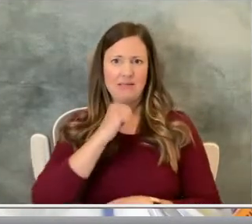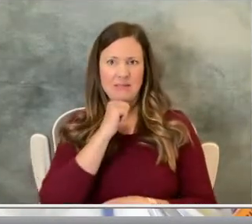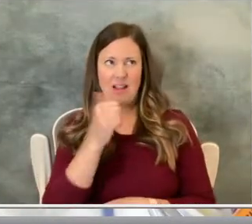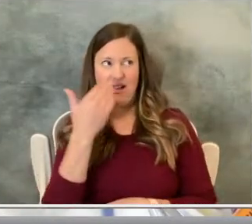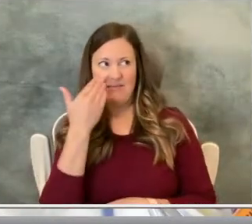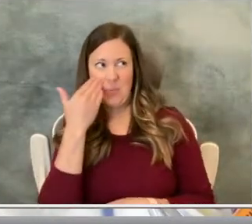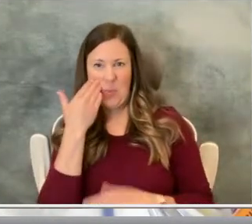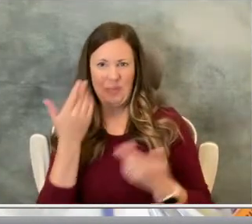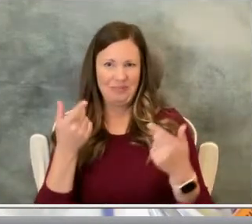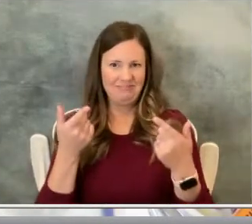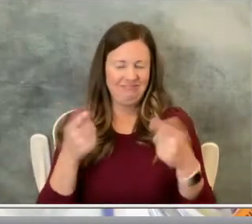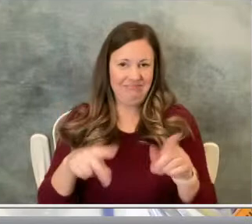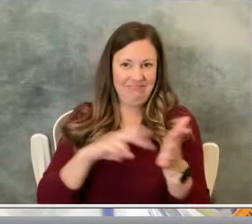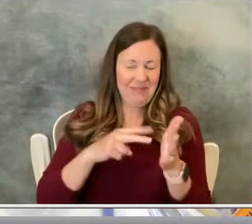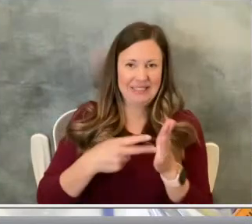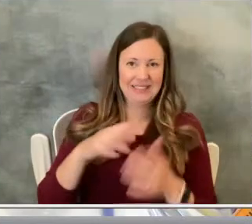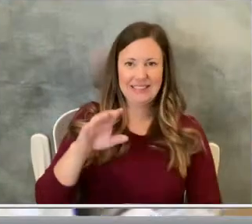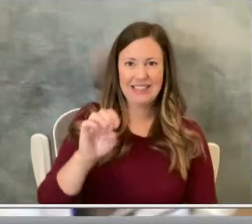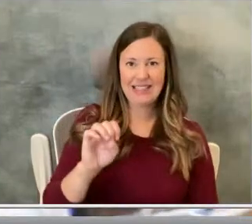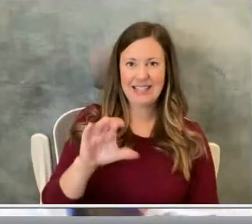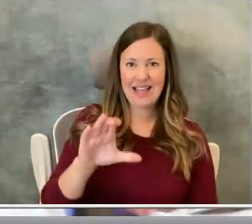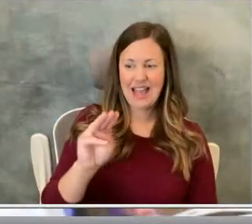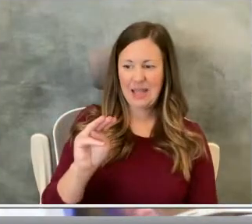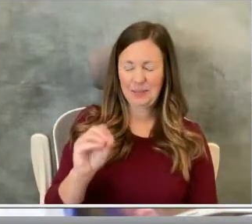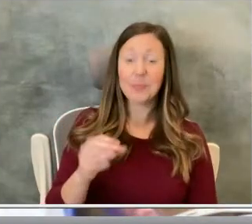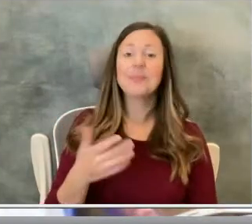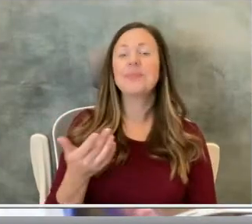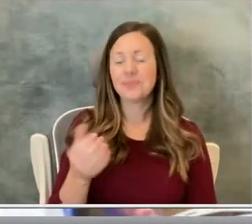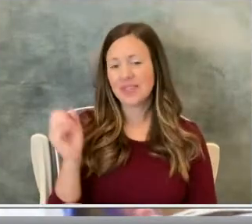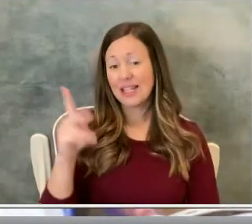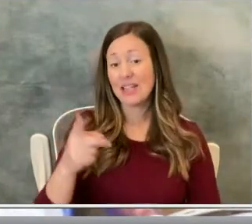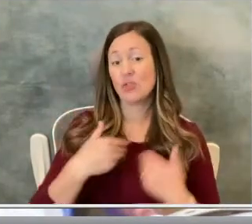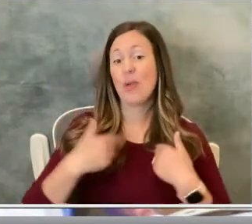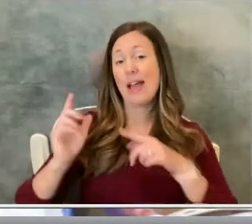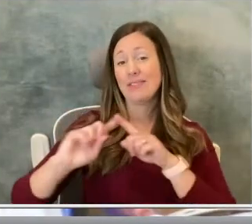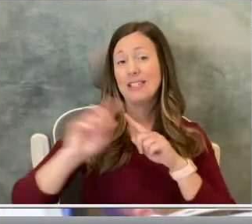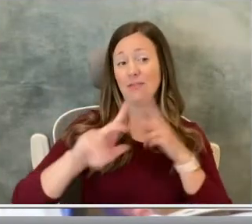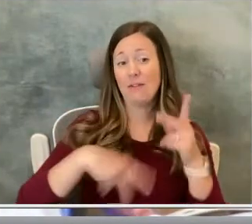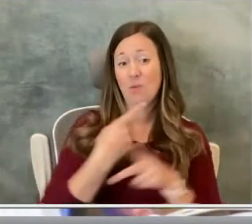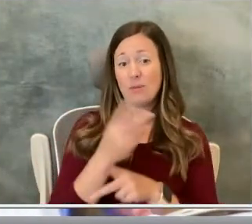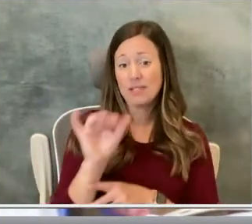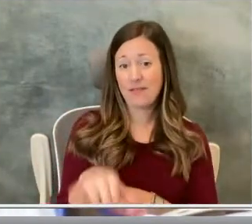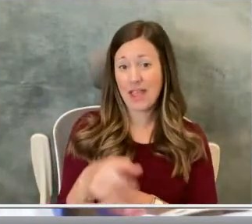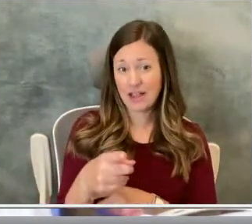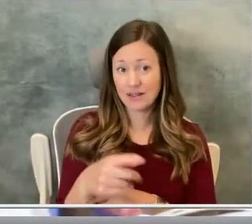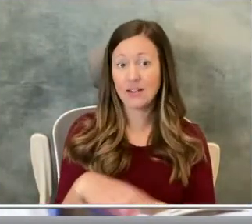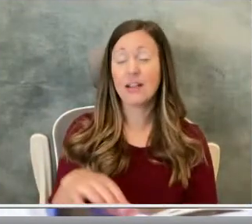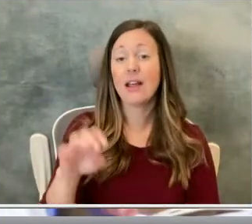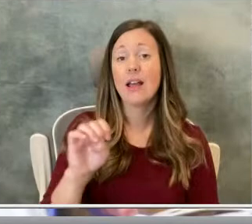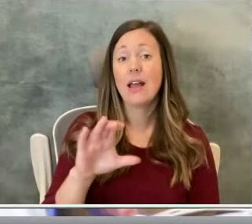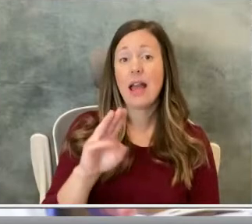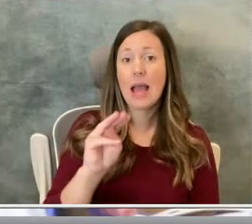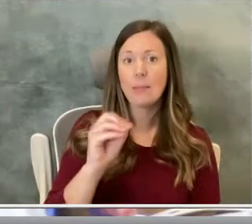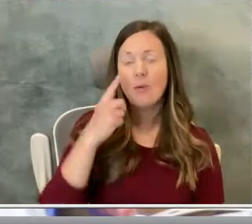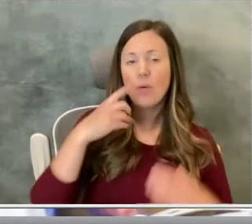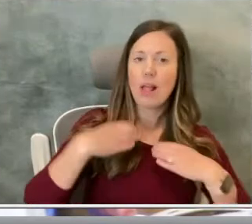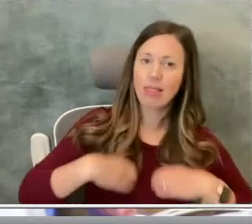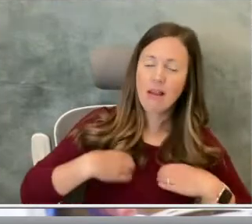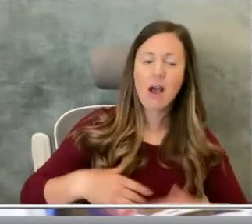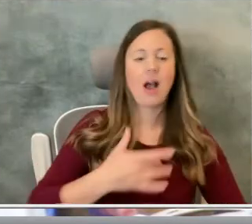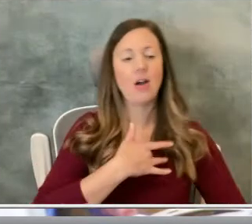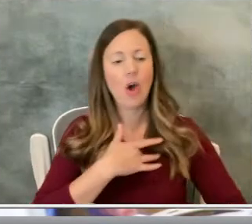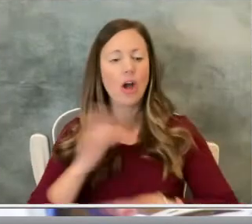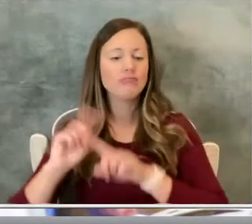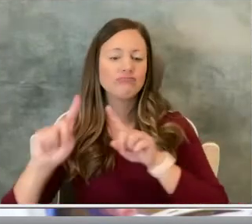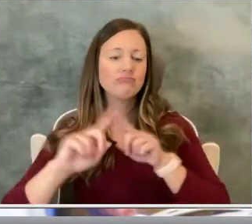have different forms of ECMO, ECMO for the lungs, ECMO for the heart. To kind of understand ECMO, you need to